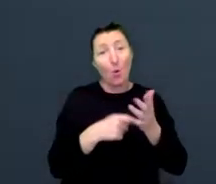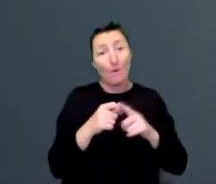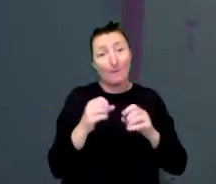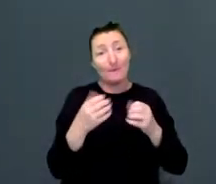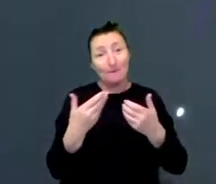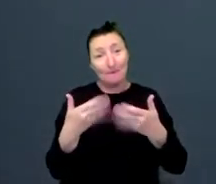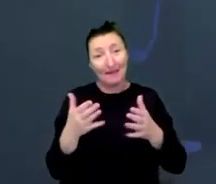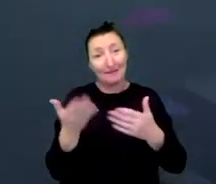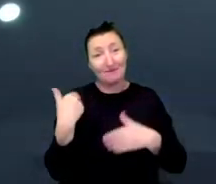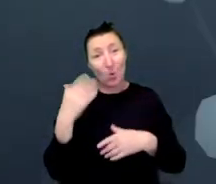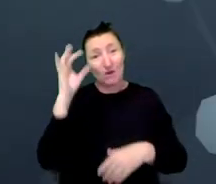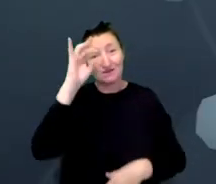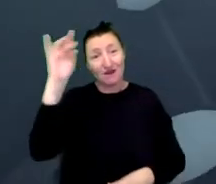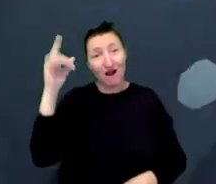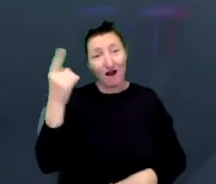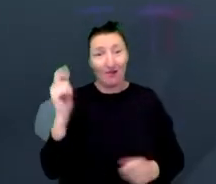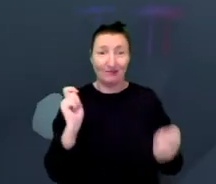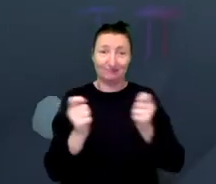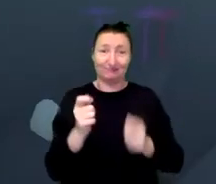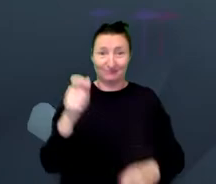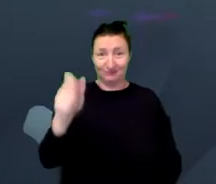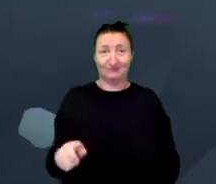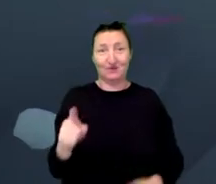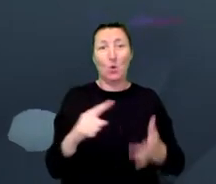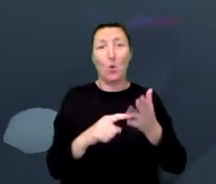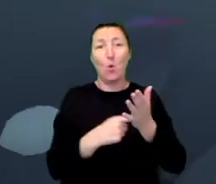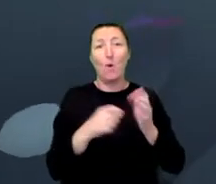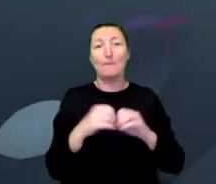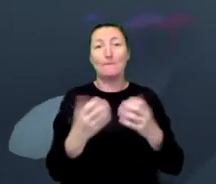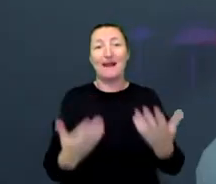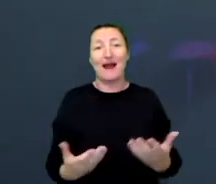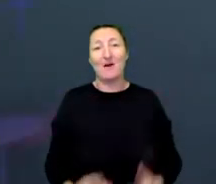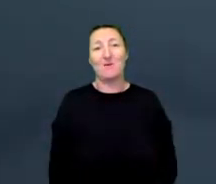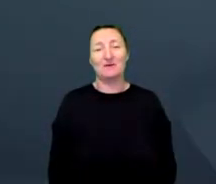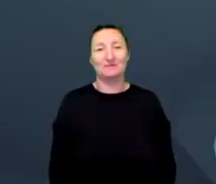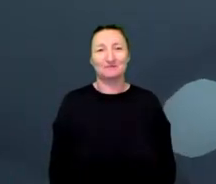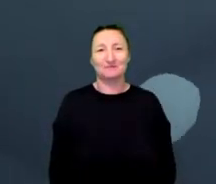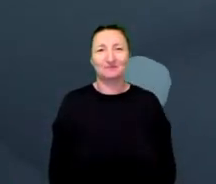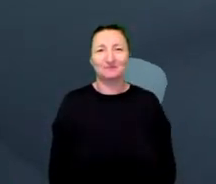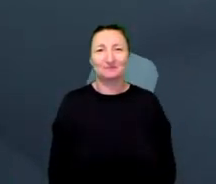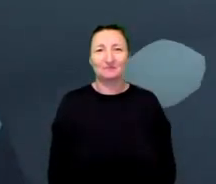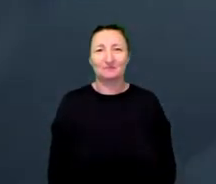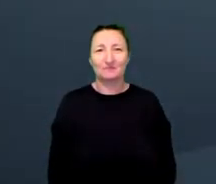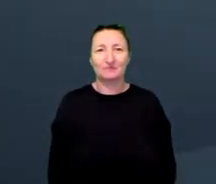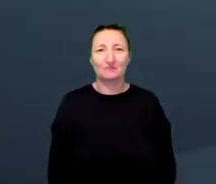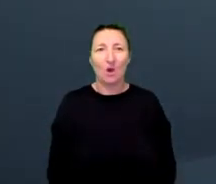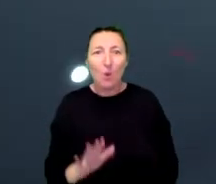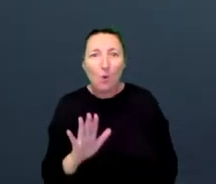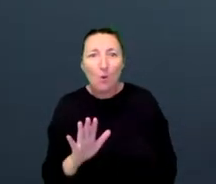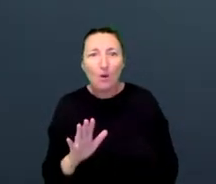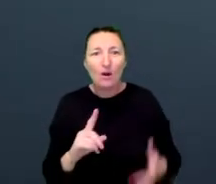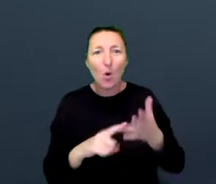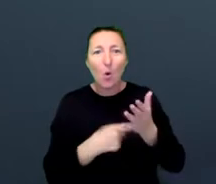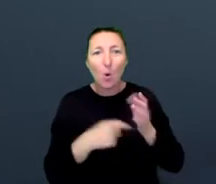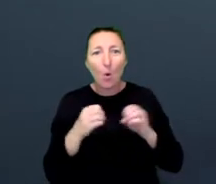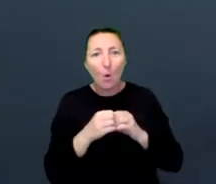These are all like teeny orbs. Are they like baby orbs or like? Be. What is the relationship? Ooh. The orb can go through walls.